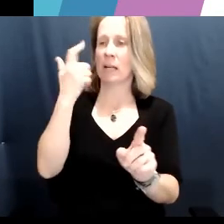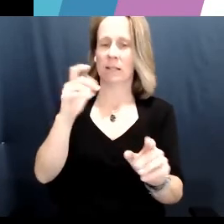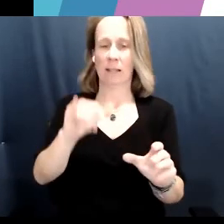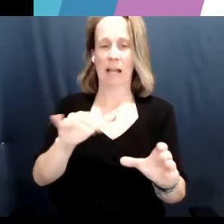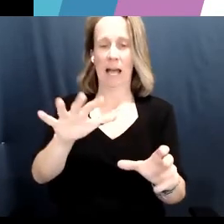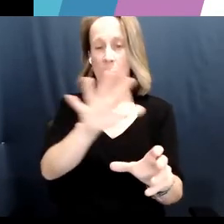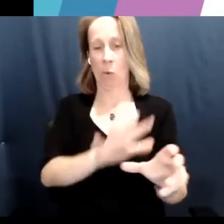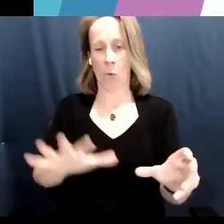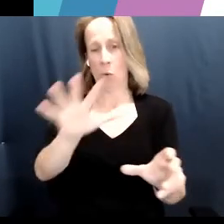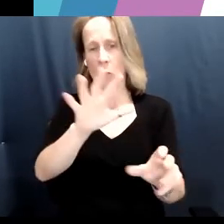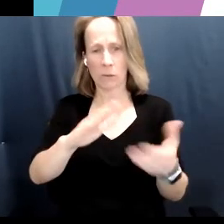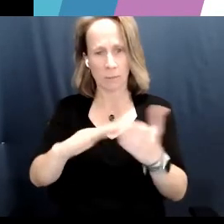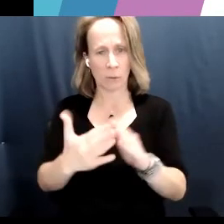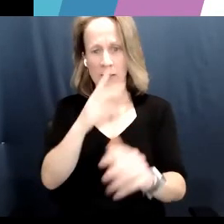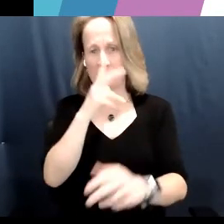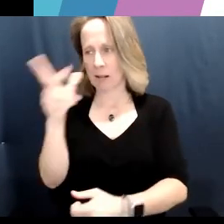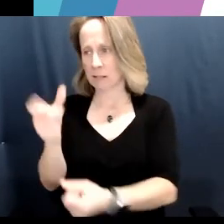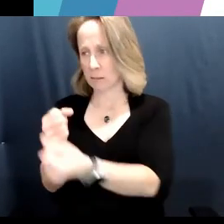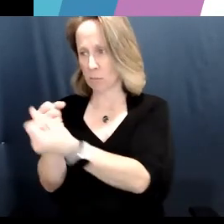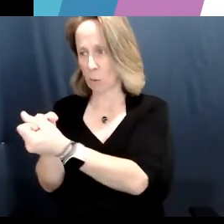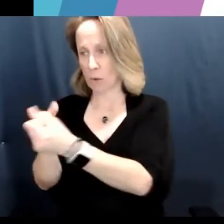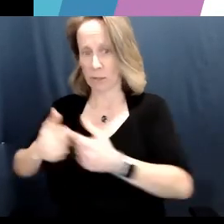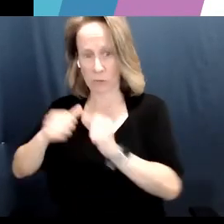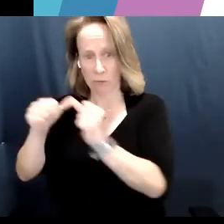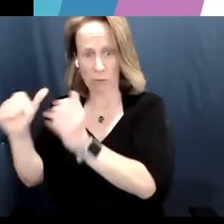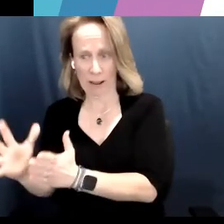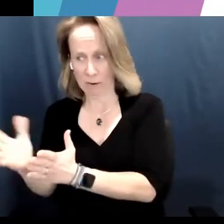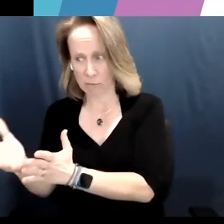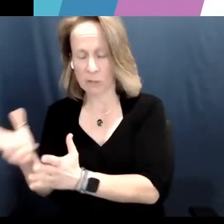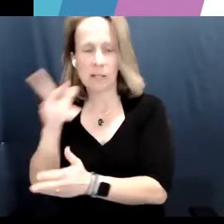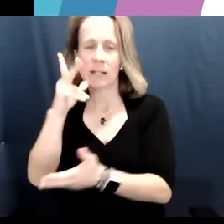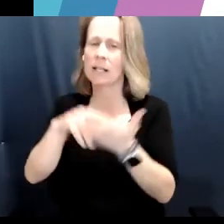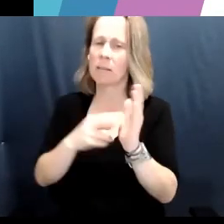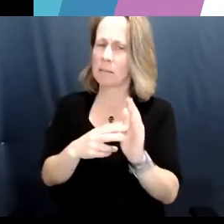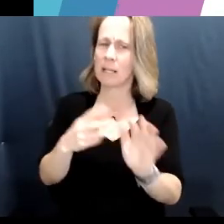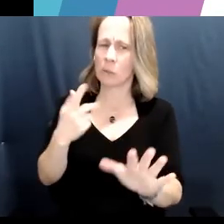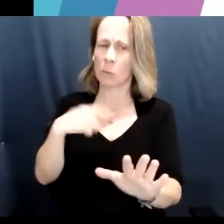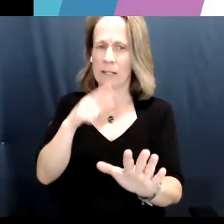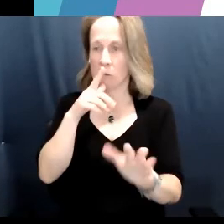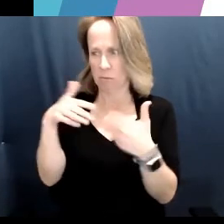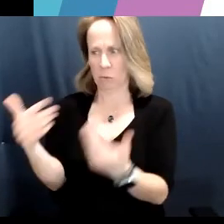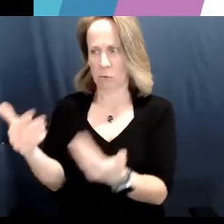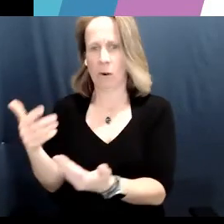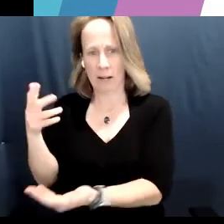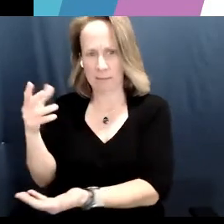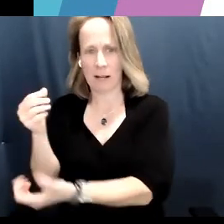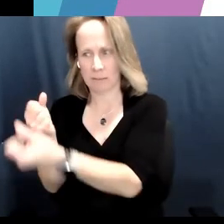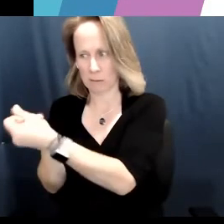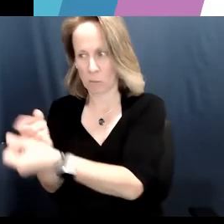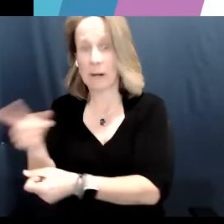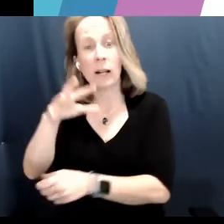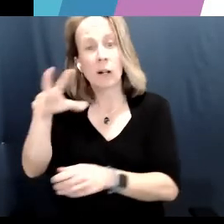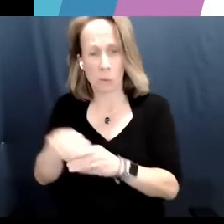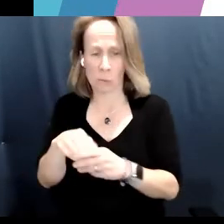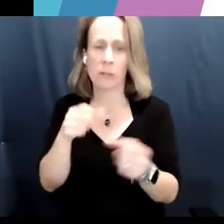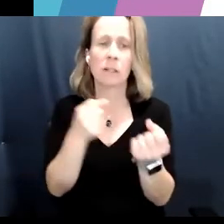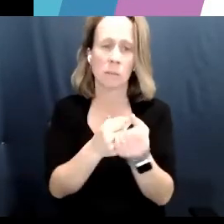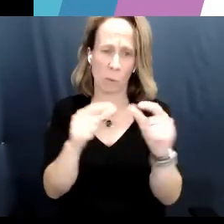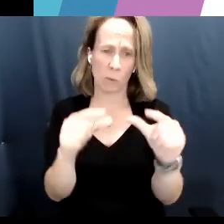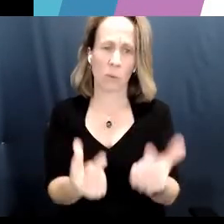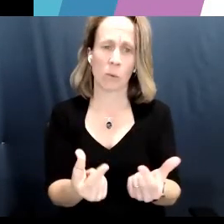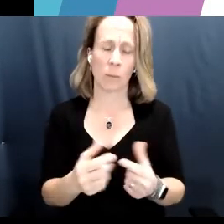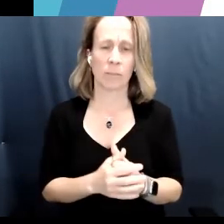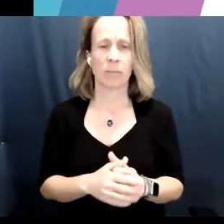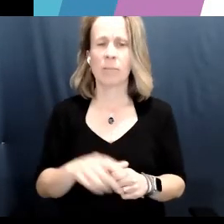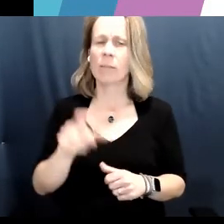of survivors doesn't mean that we don't move forward in providing services, including a support group. There should be an